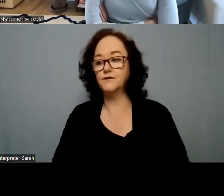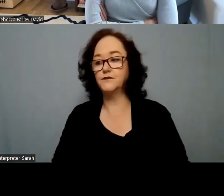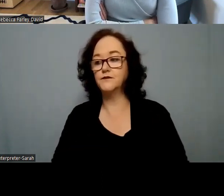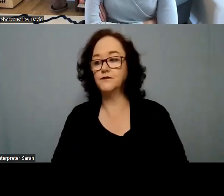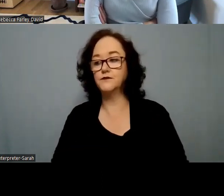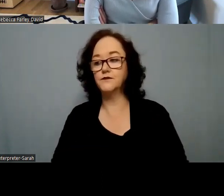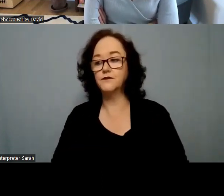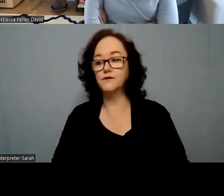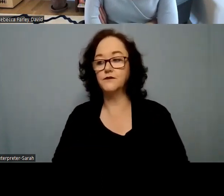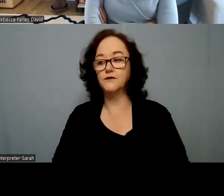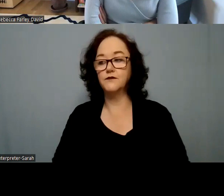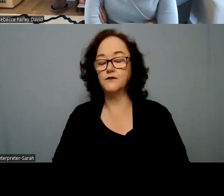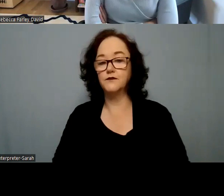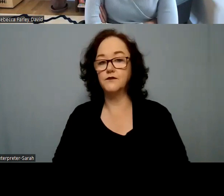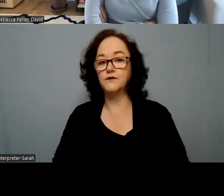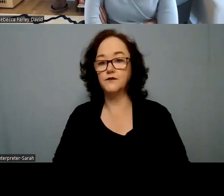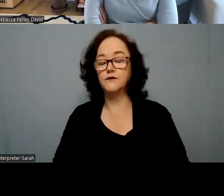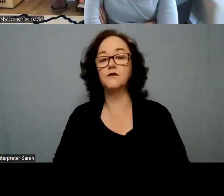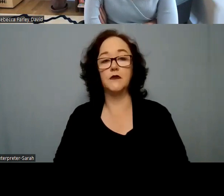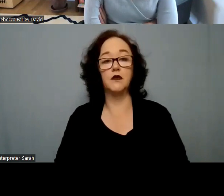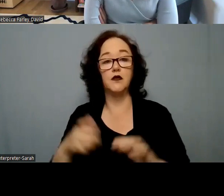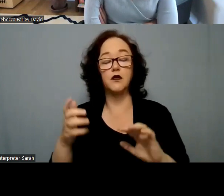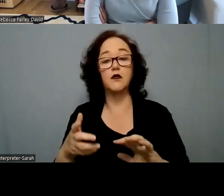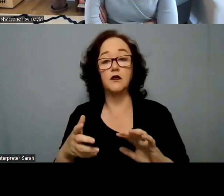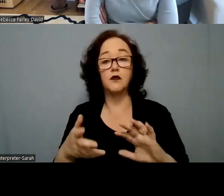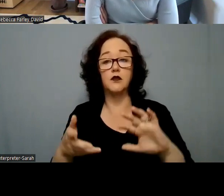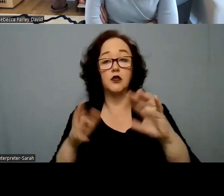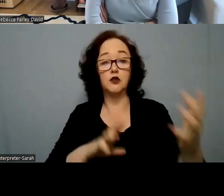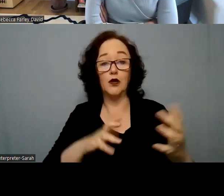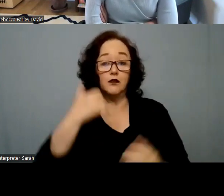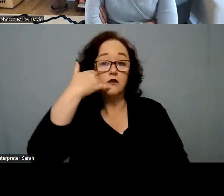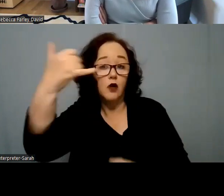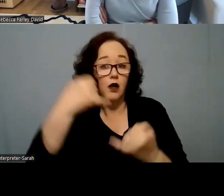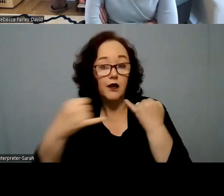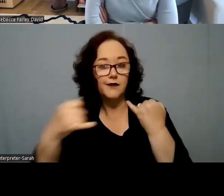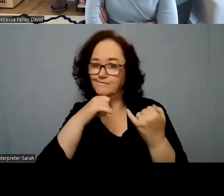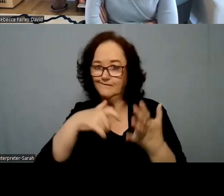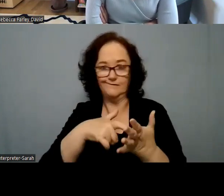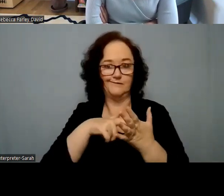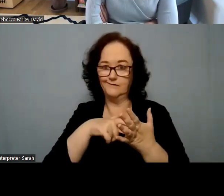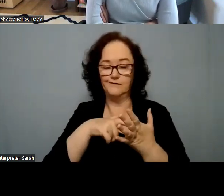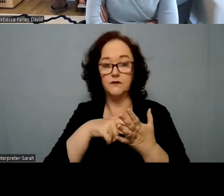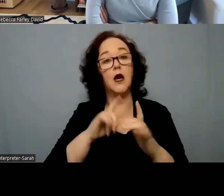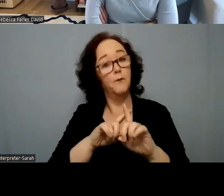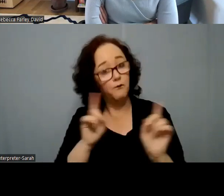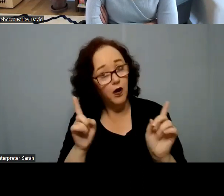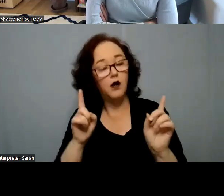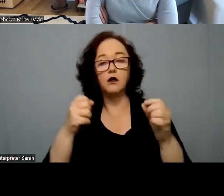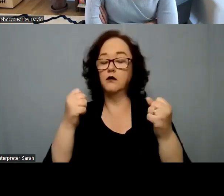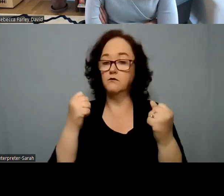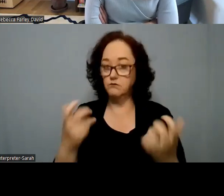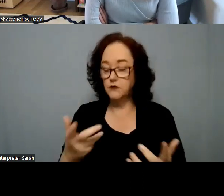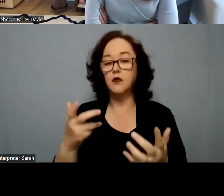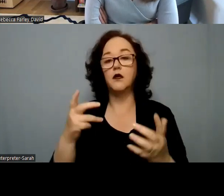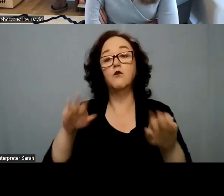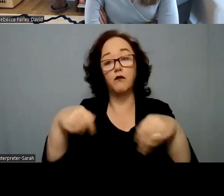Although crisis call lines are not a required CCBHC service, most CCBHCs do provide call